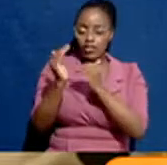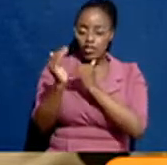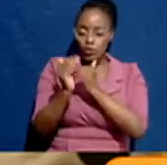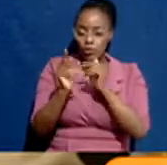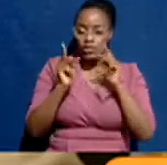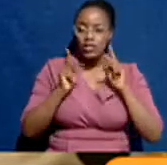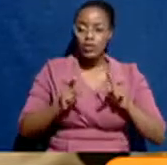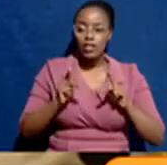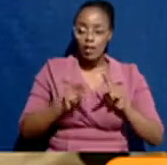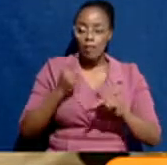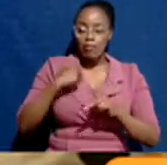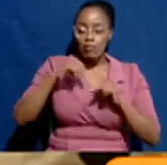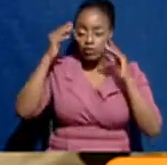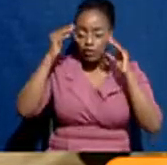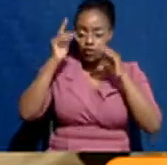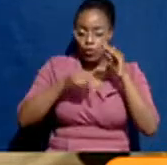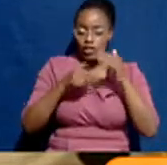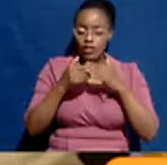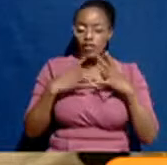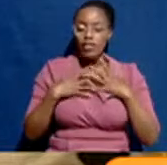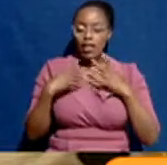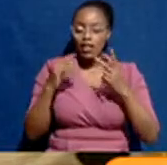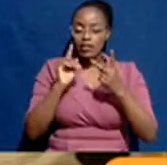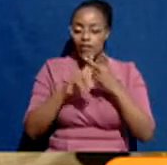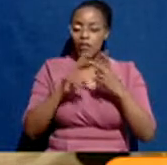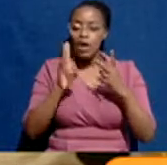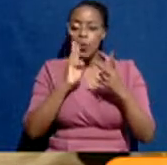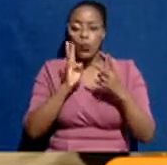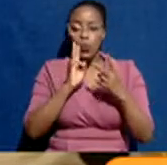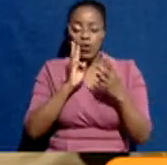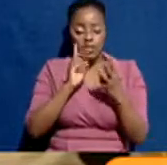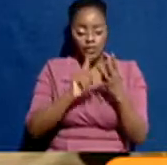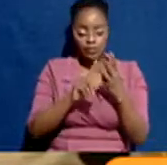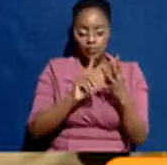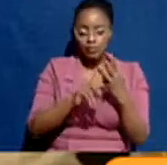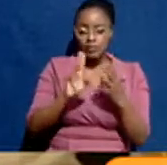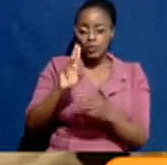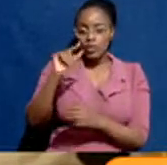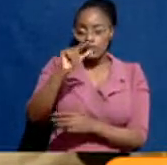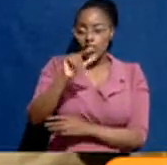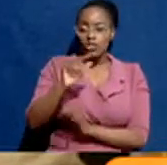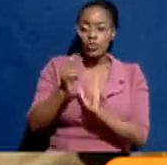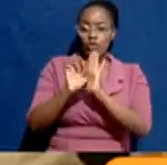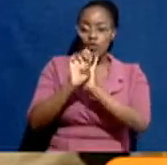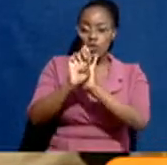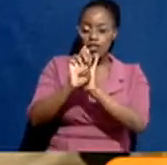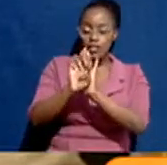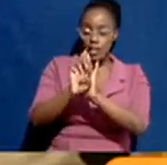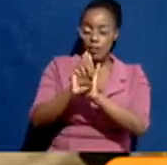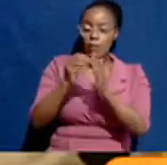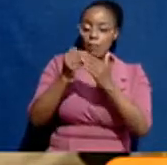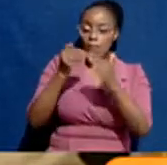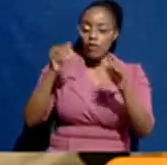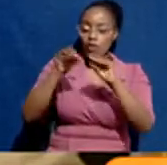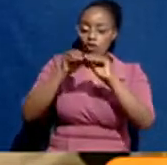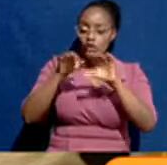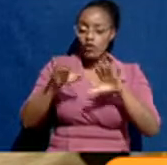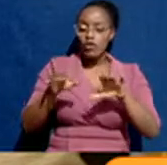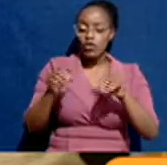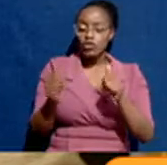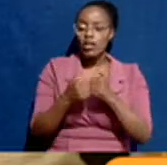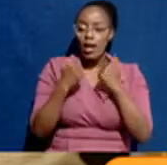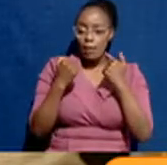people, we are looking at the health, we are looking at water. In Uasin Gishu, for example, before devolution,